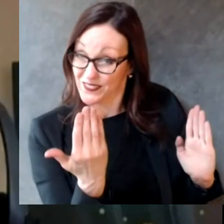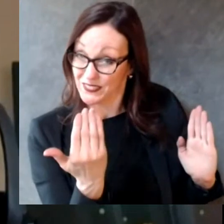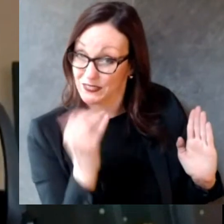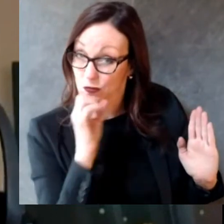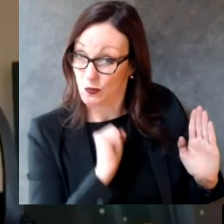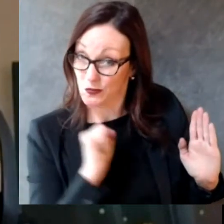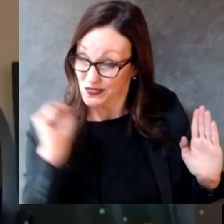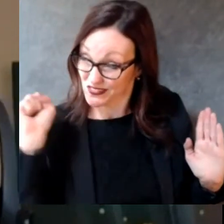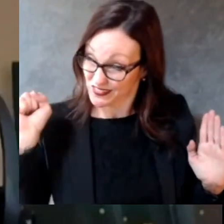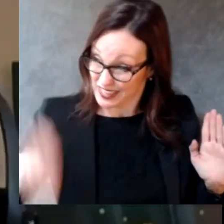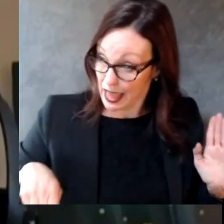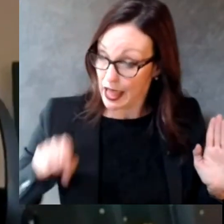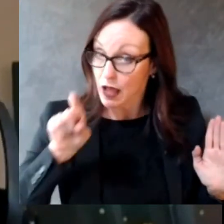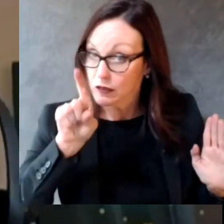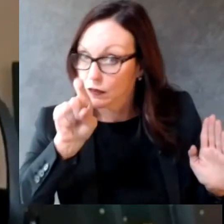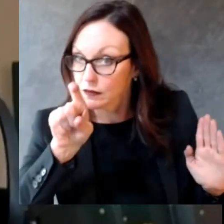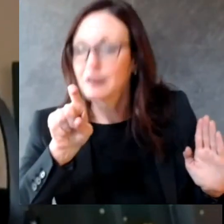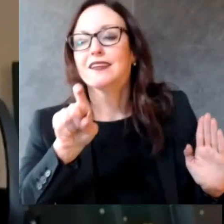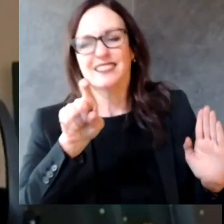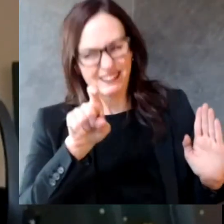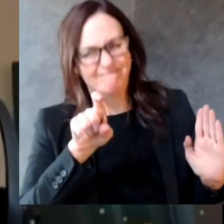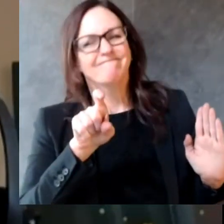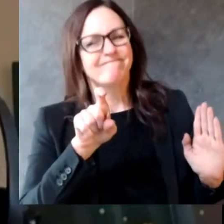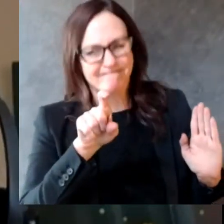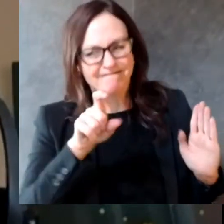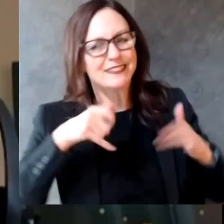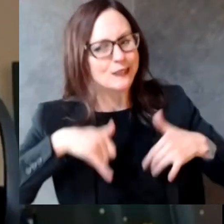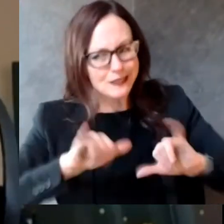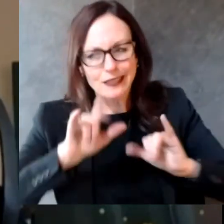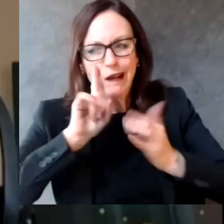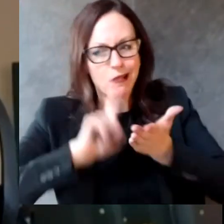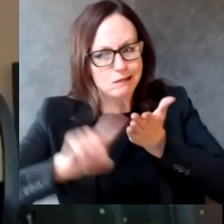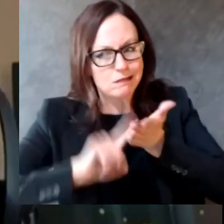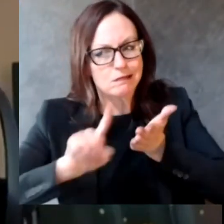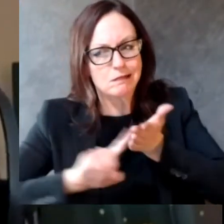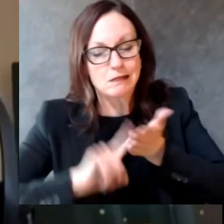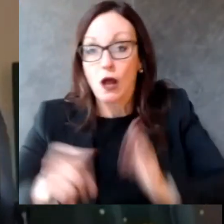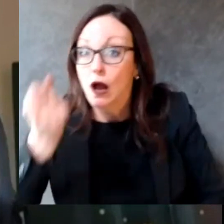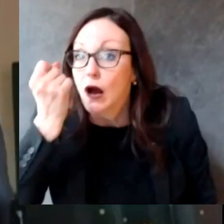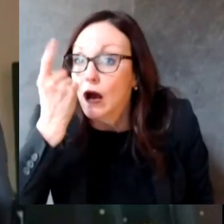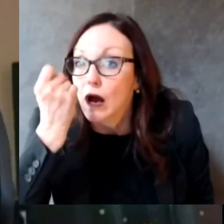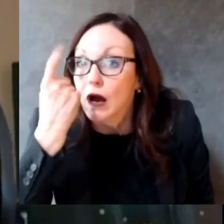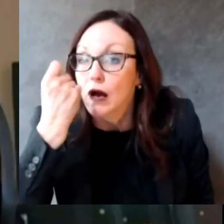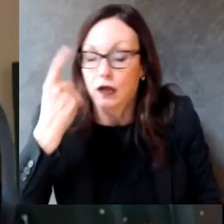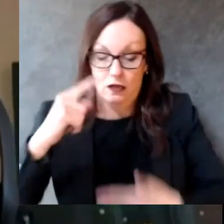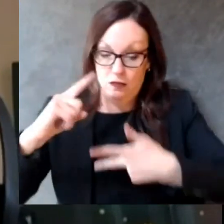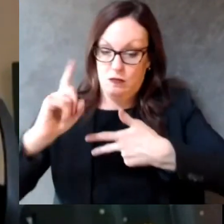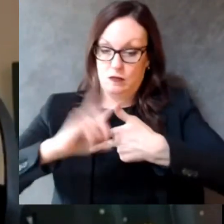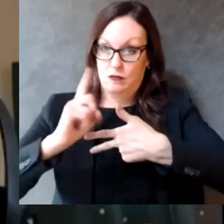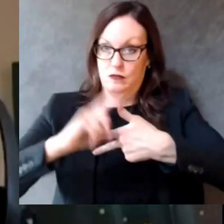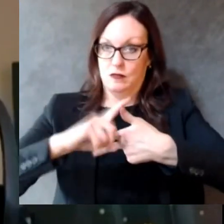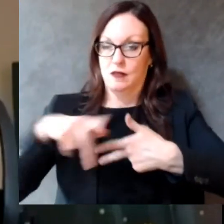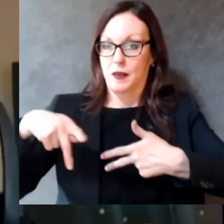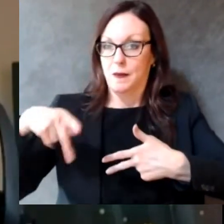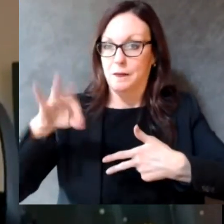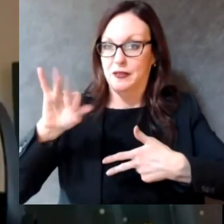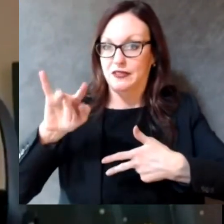this point in time. And so one of the things I would share with families who are considering this is